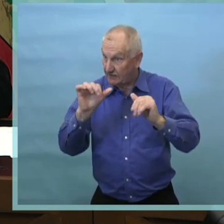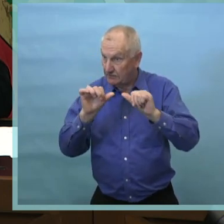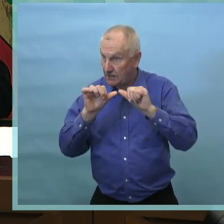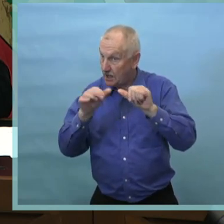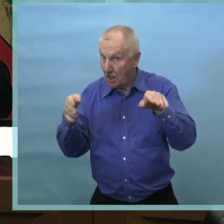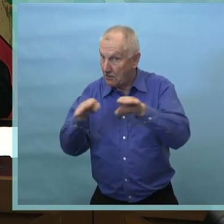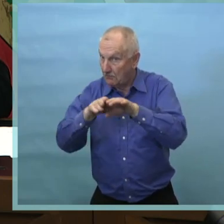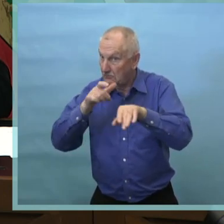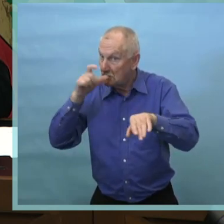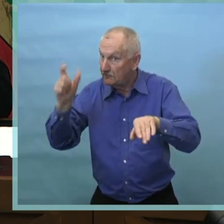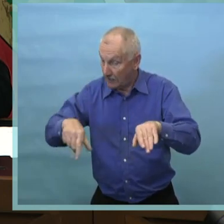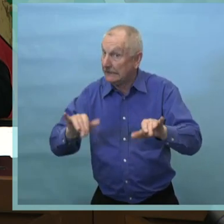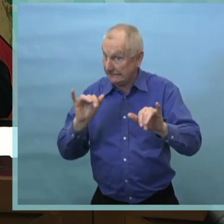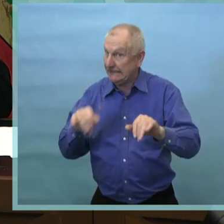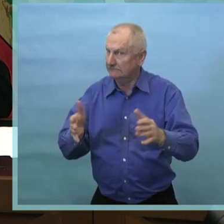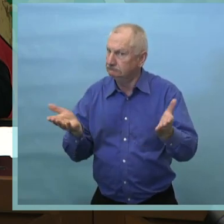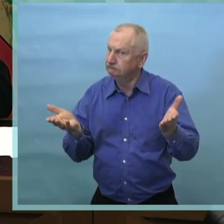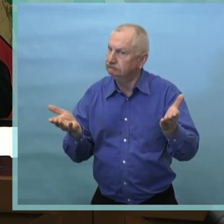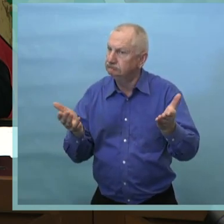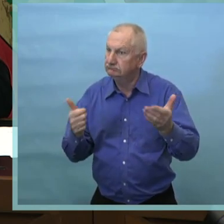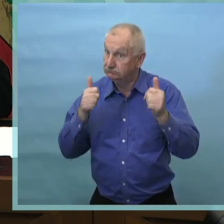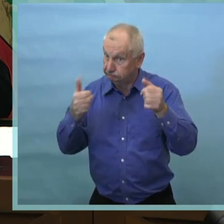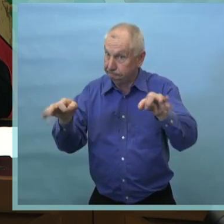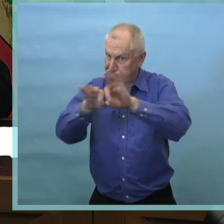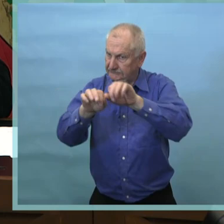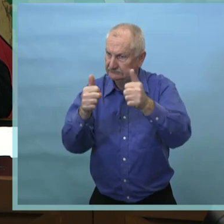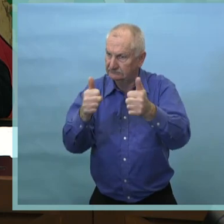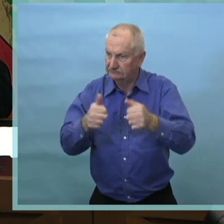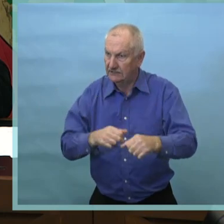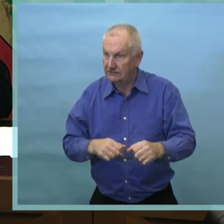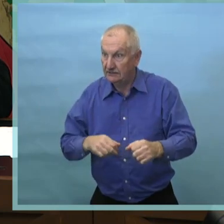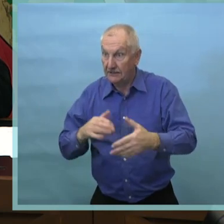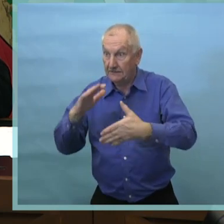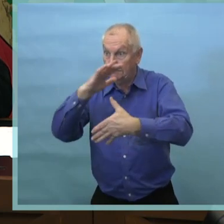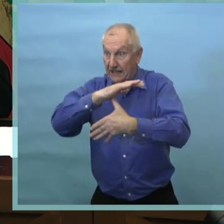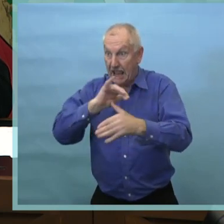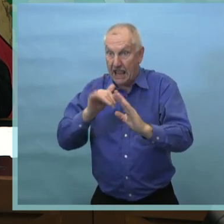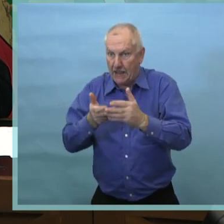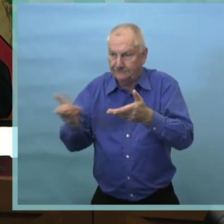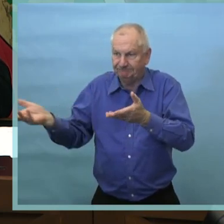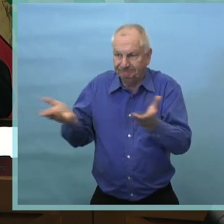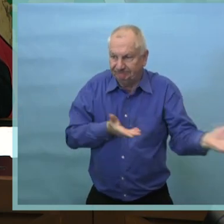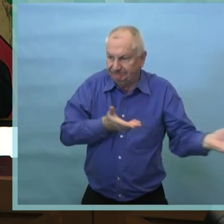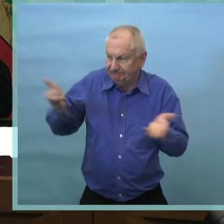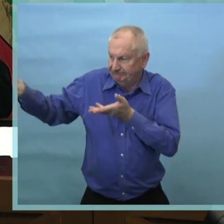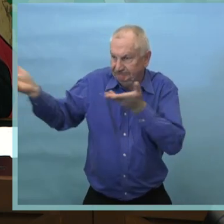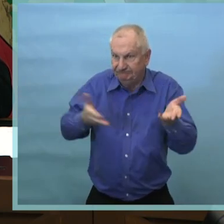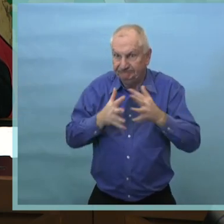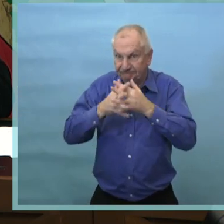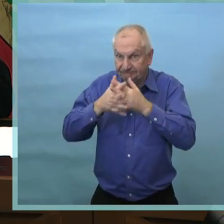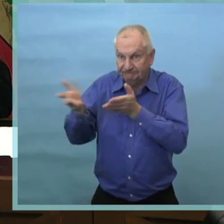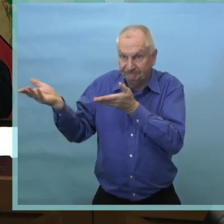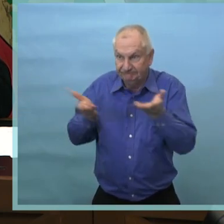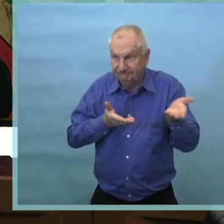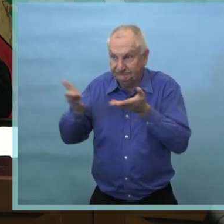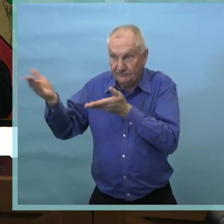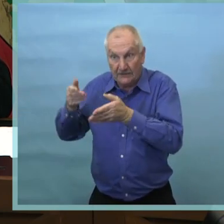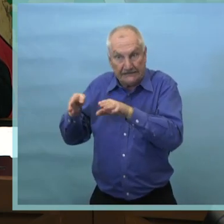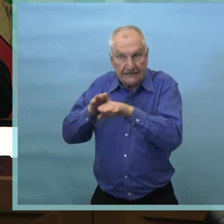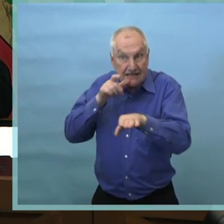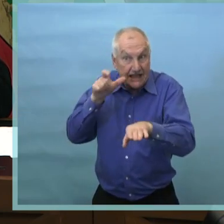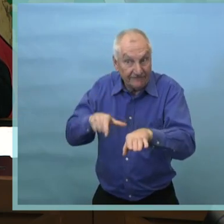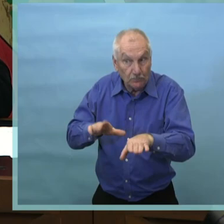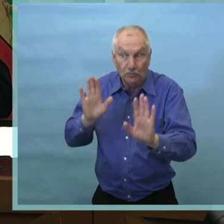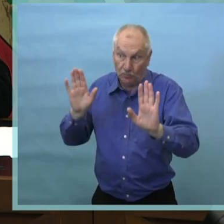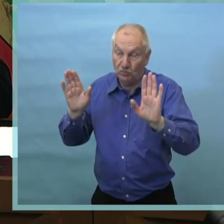a province. It's our major connection into our major trading partner. We're really pleased with the way things have rolled out, and again, we were